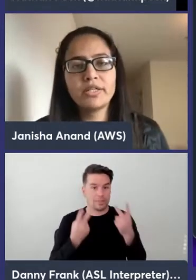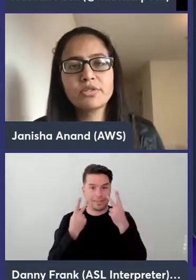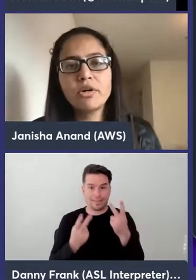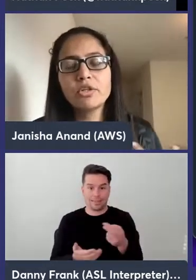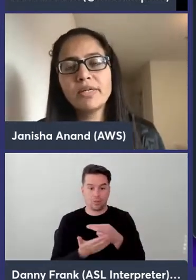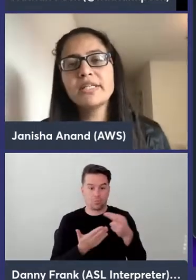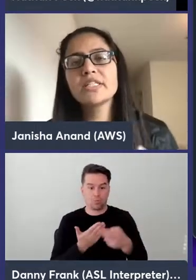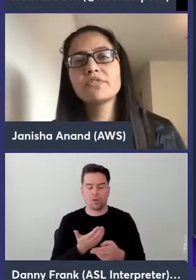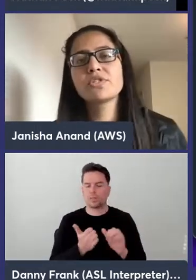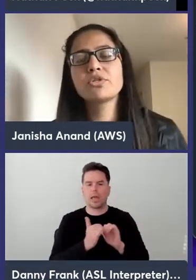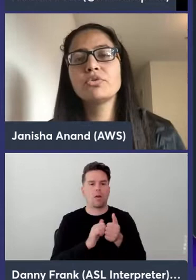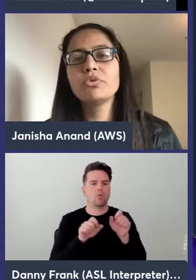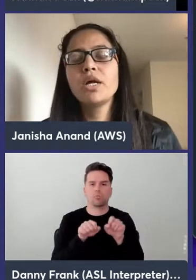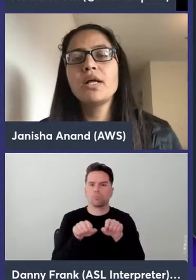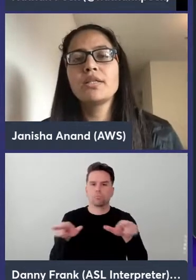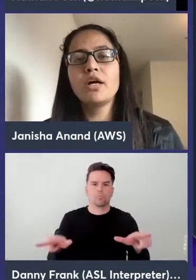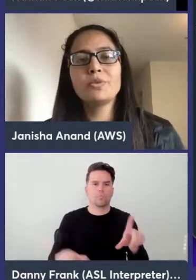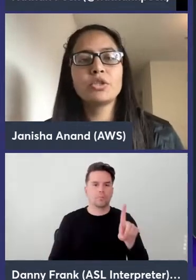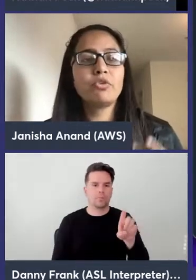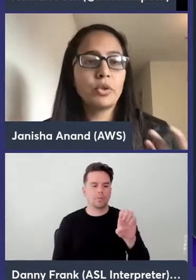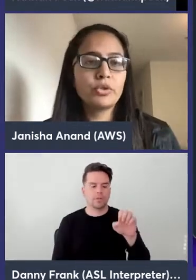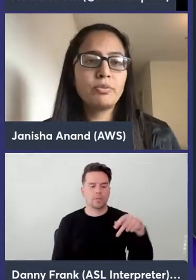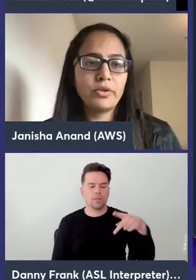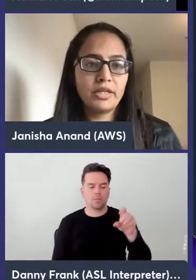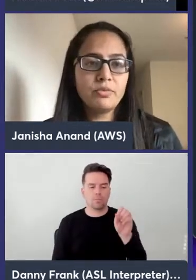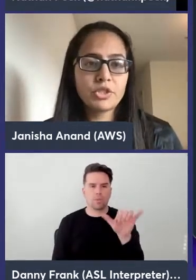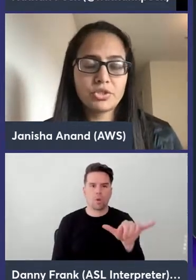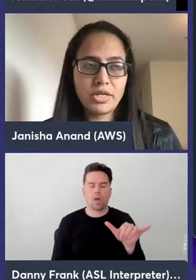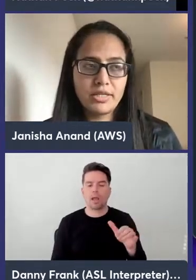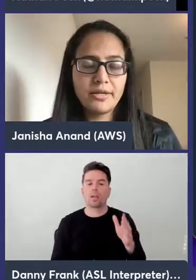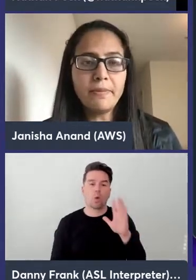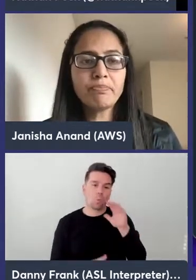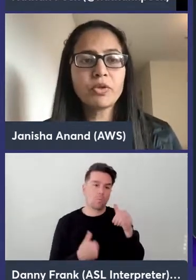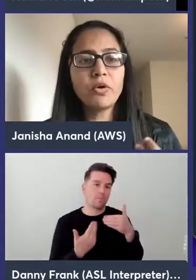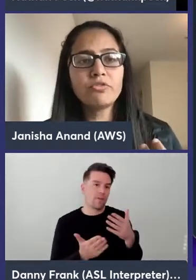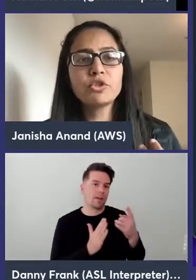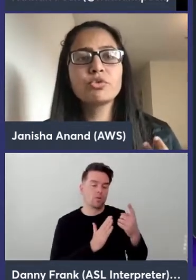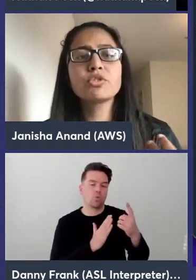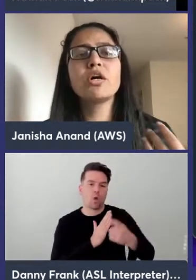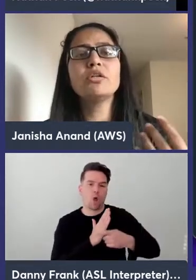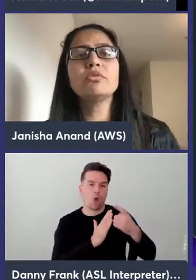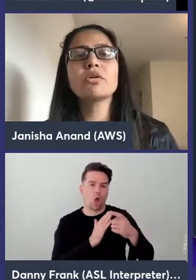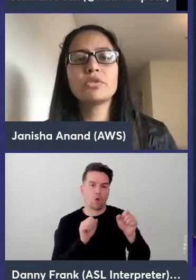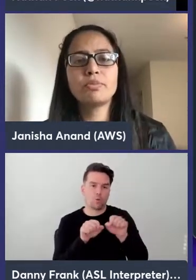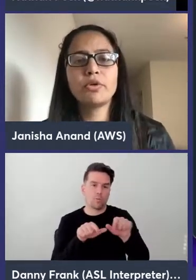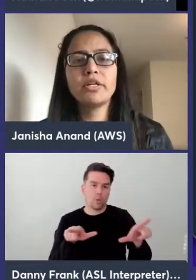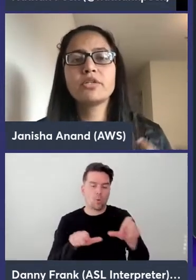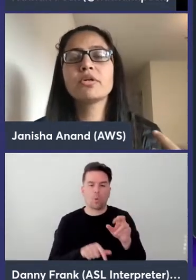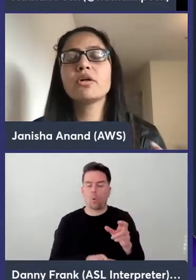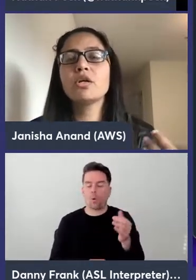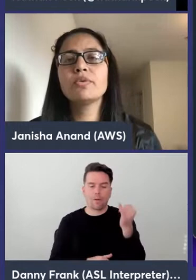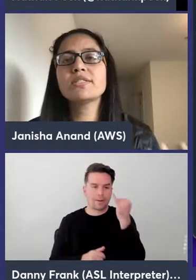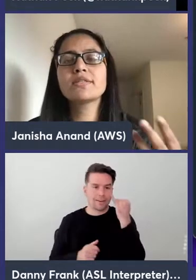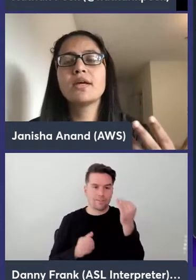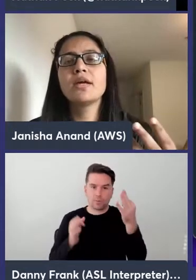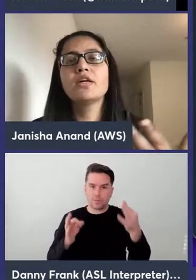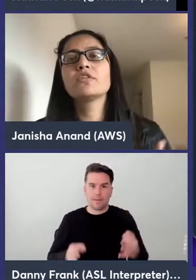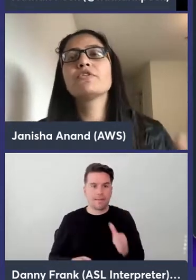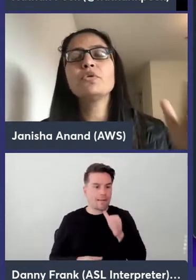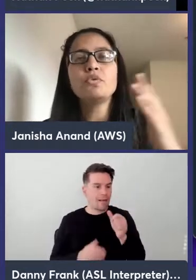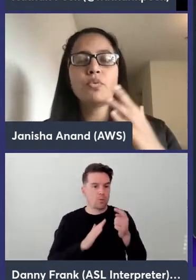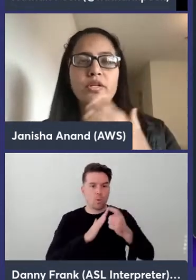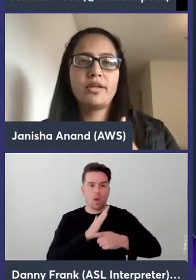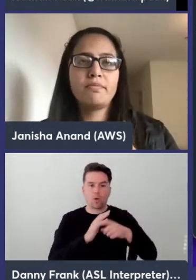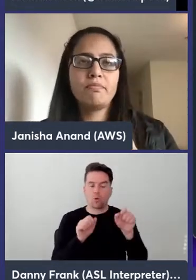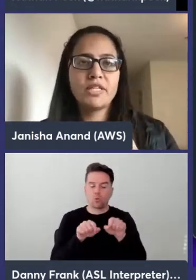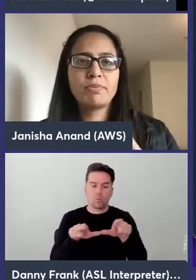deploy it? So Autopilot gives you the option of auto deploying it, which is right here. Or if you choose not to auto deploy it, you can always